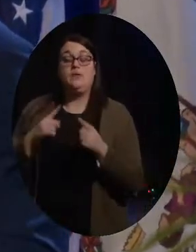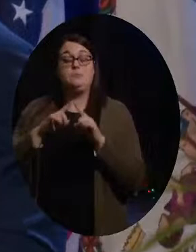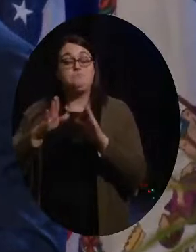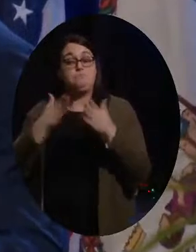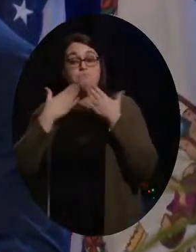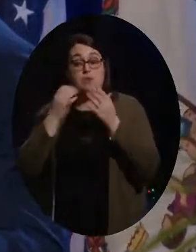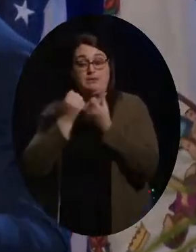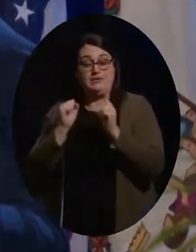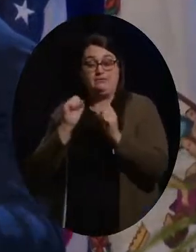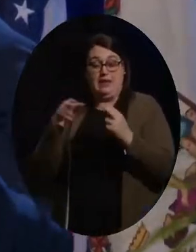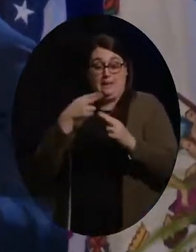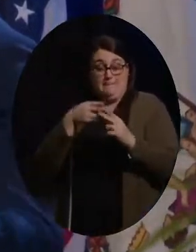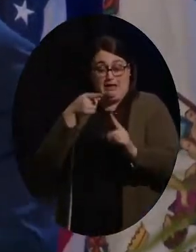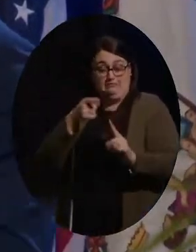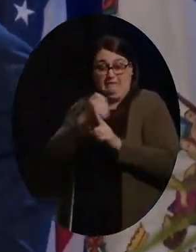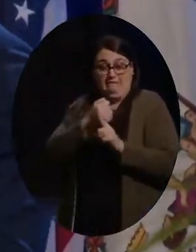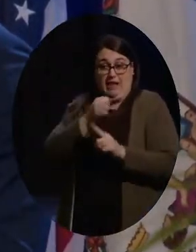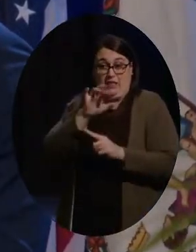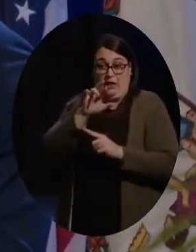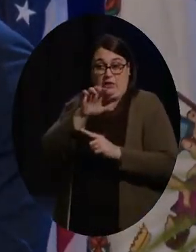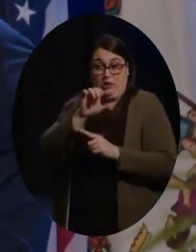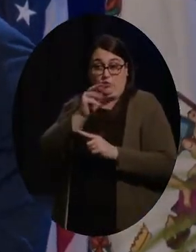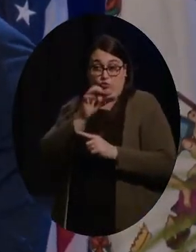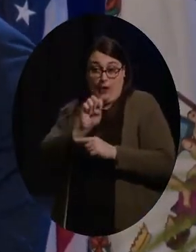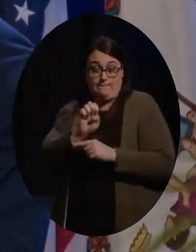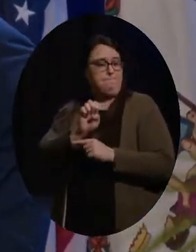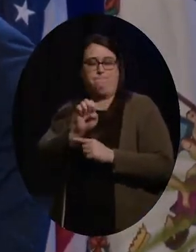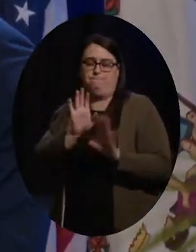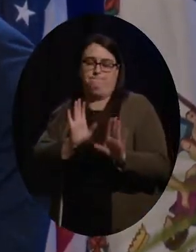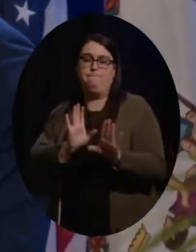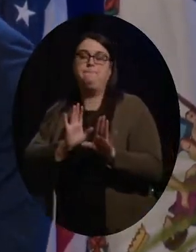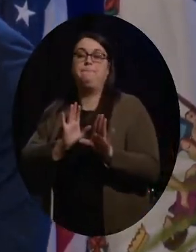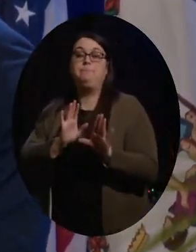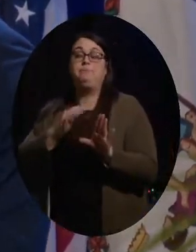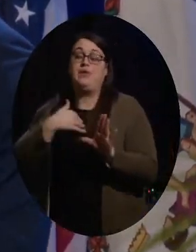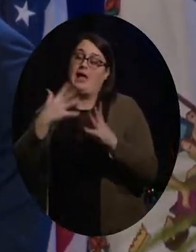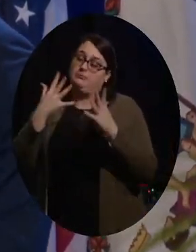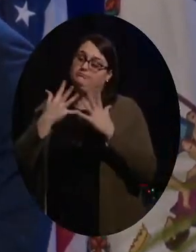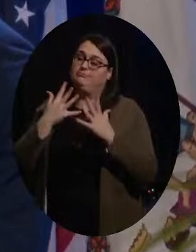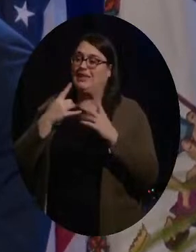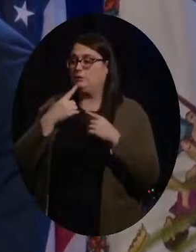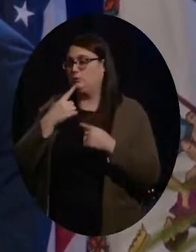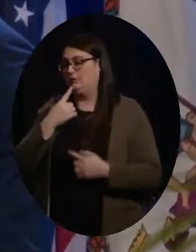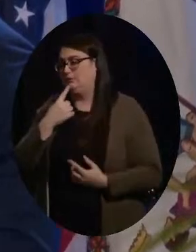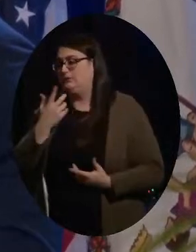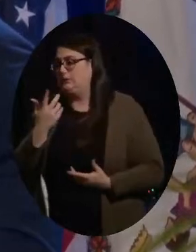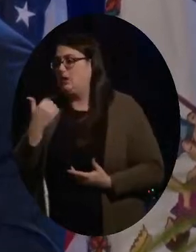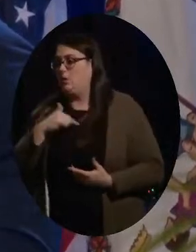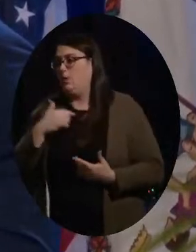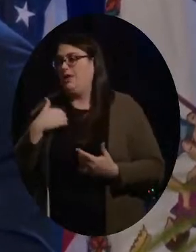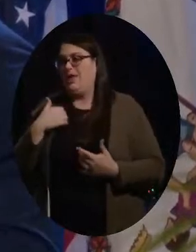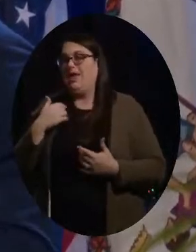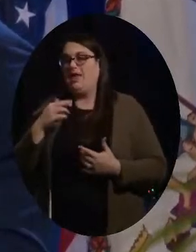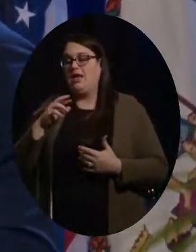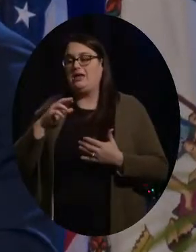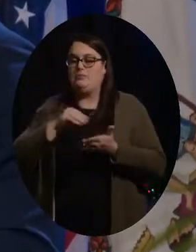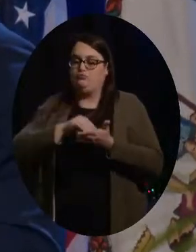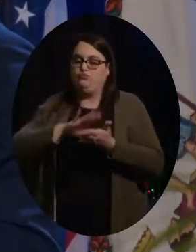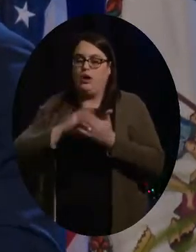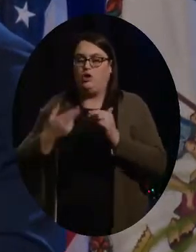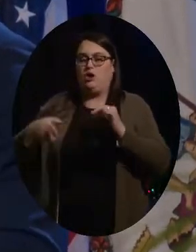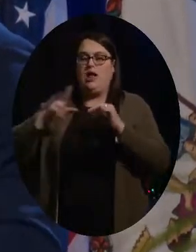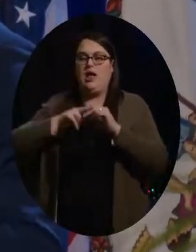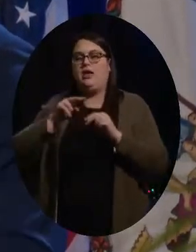safety isn't just about violent crimes. I'm saddened to say we had a record high of